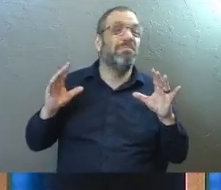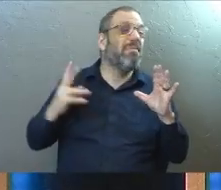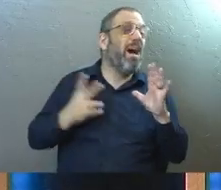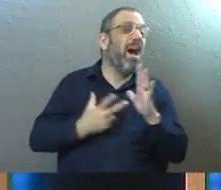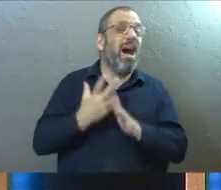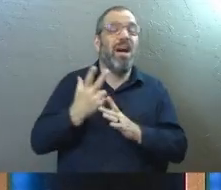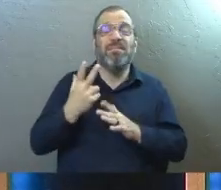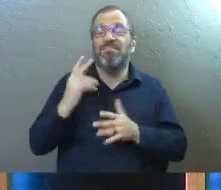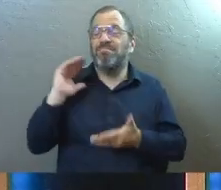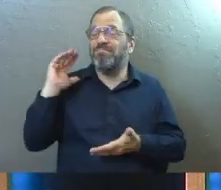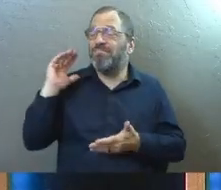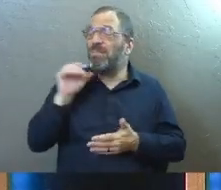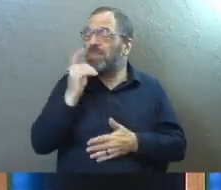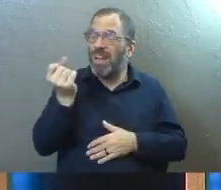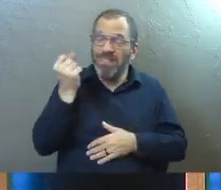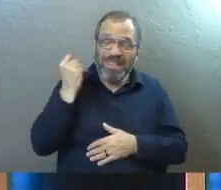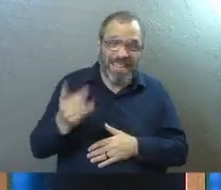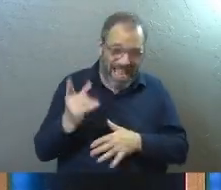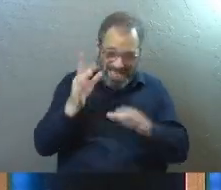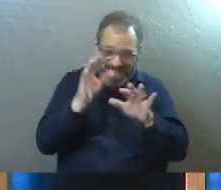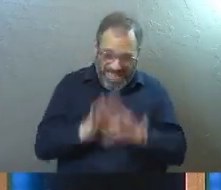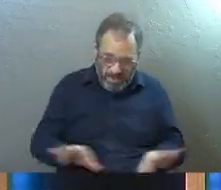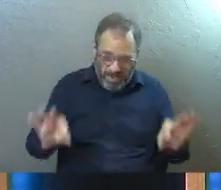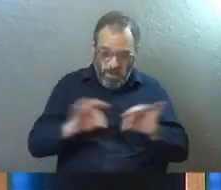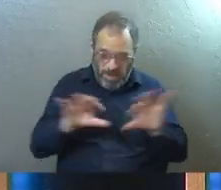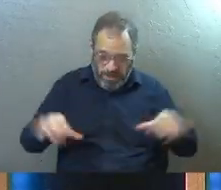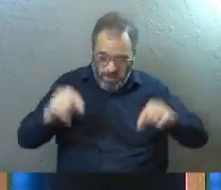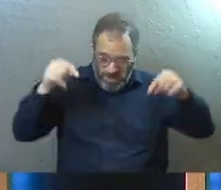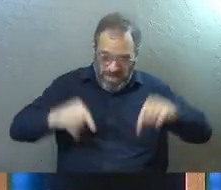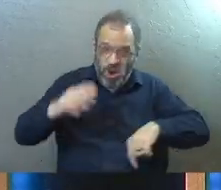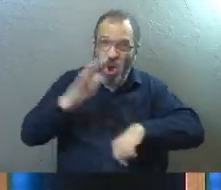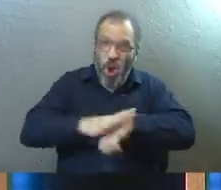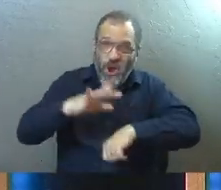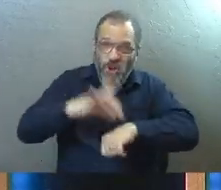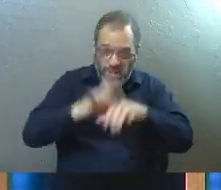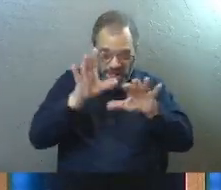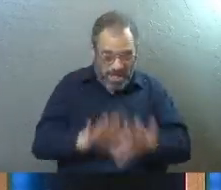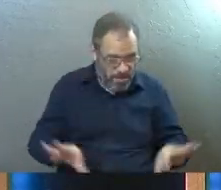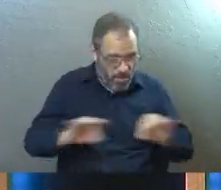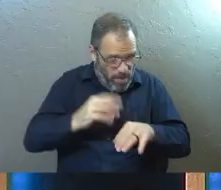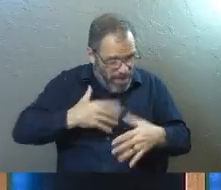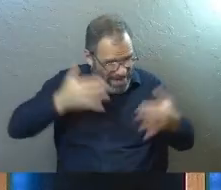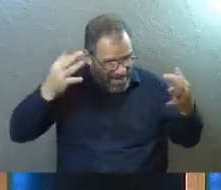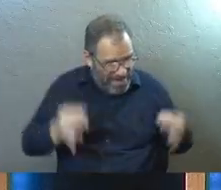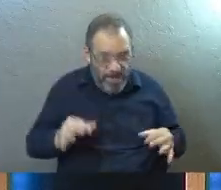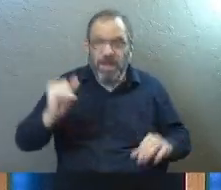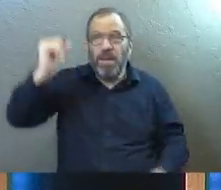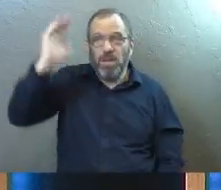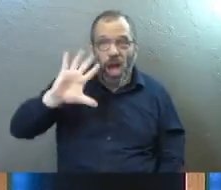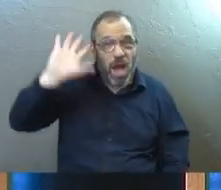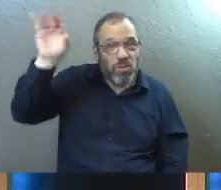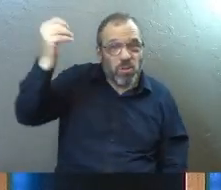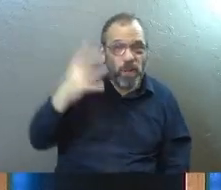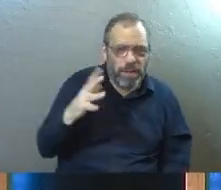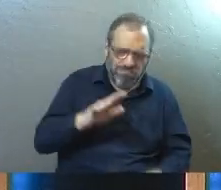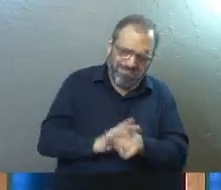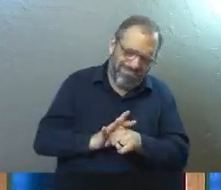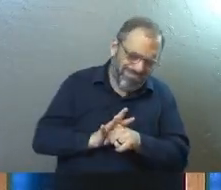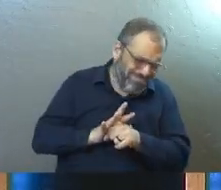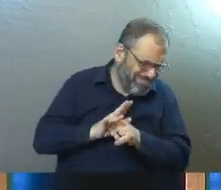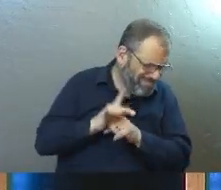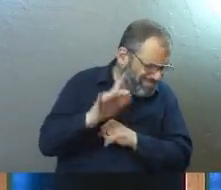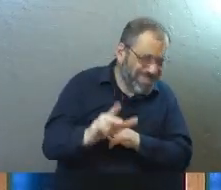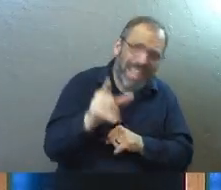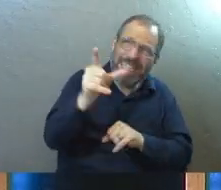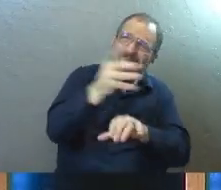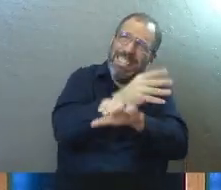we understand that it matters what I do right now. It matters the choices I make. Again, God's grace is abundant. And God